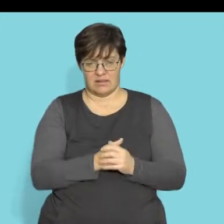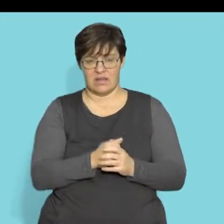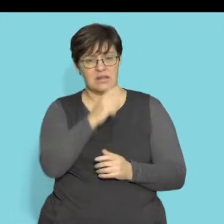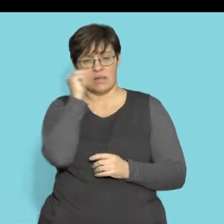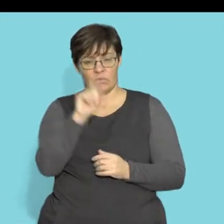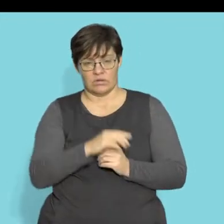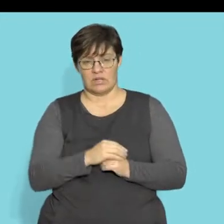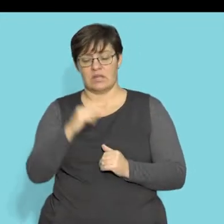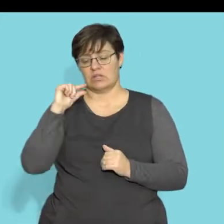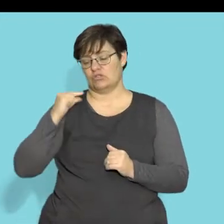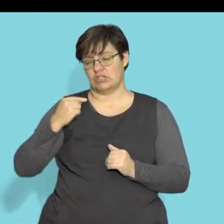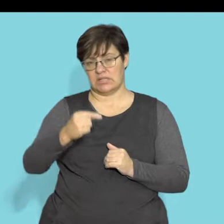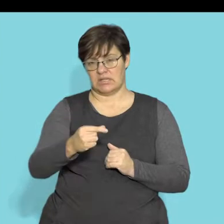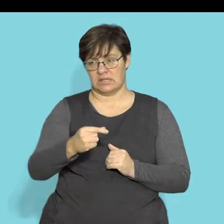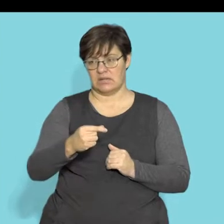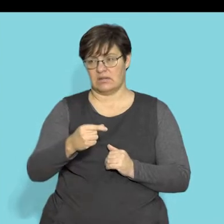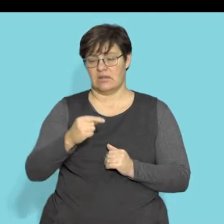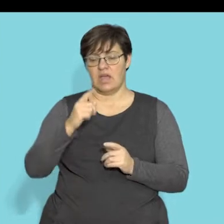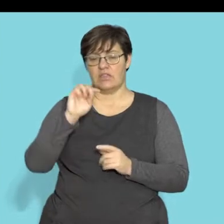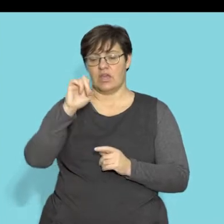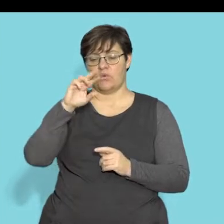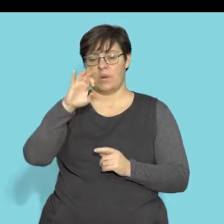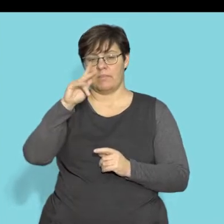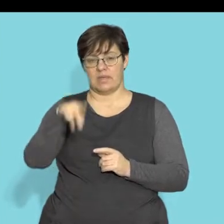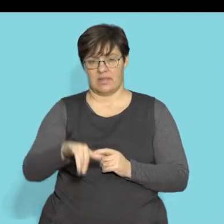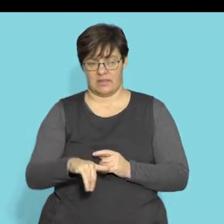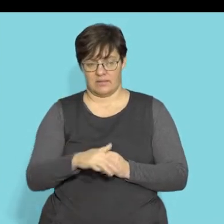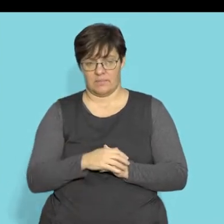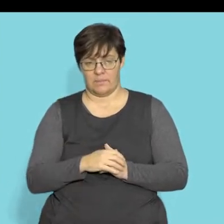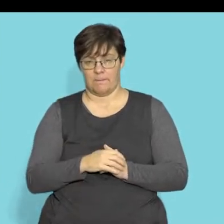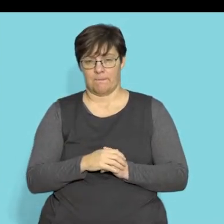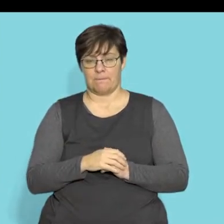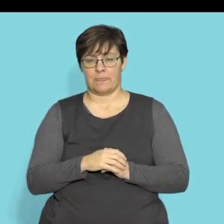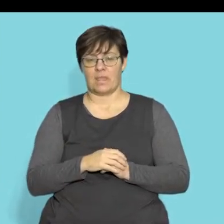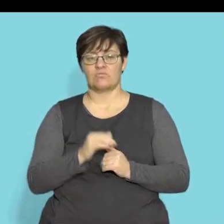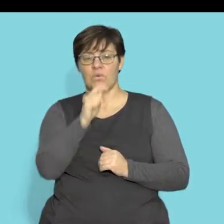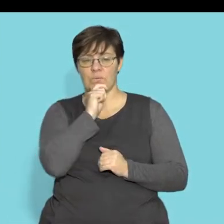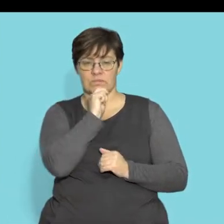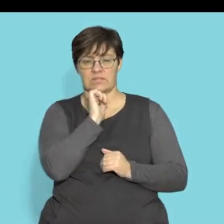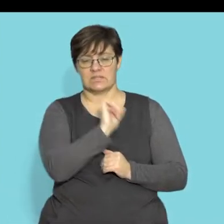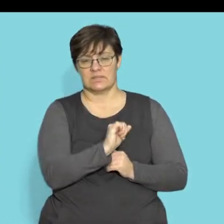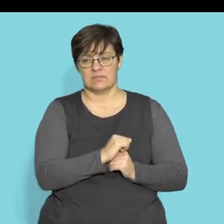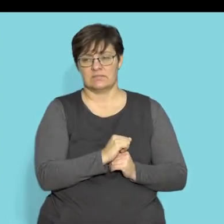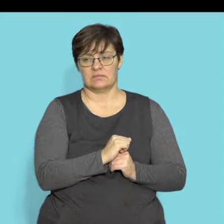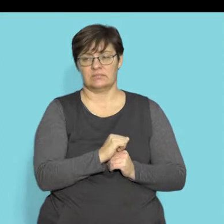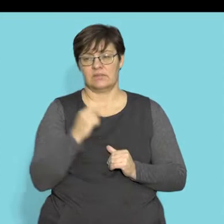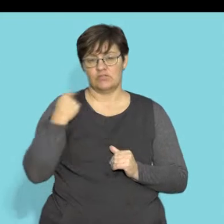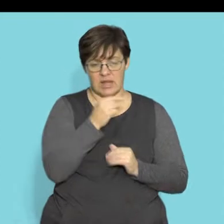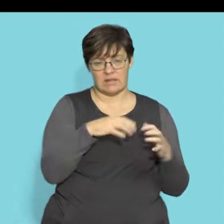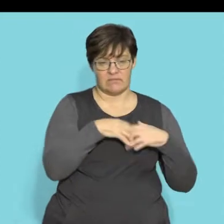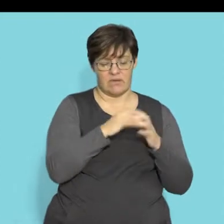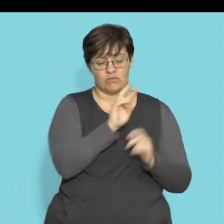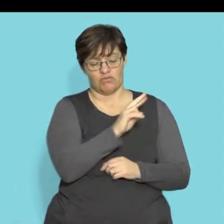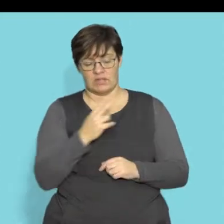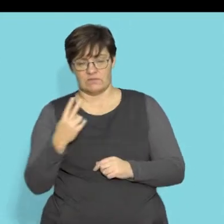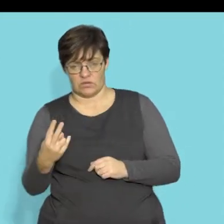called gene therapy. So when we use individuals' genetic makeup and transfer